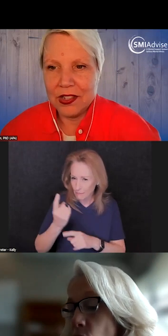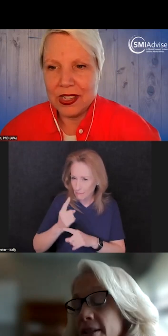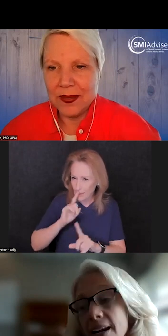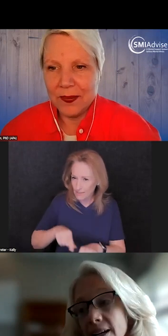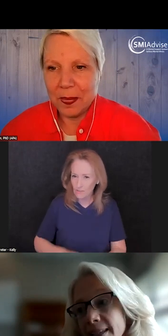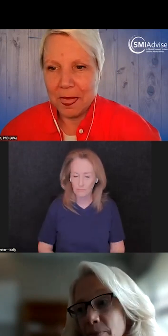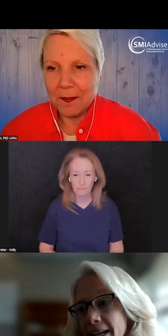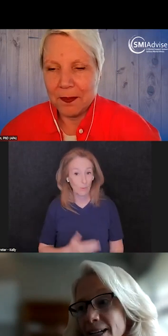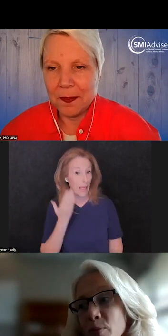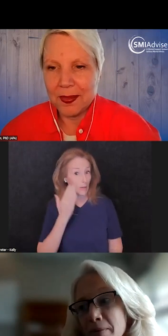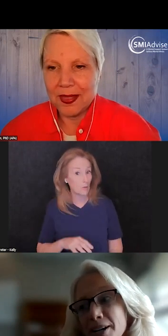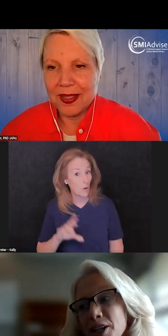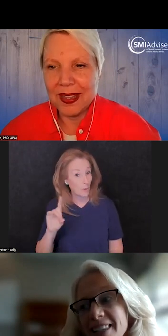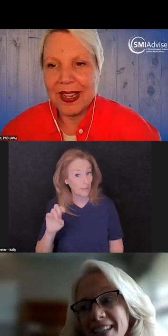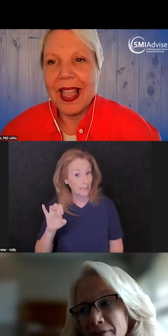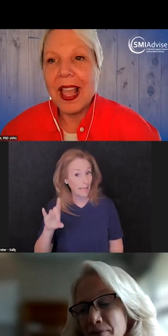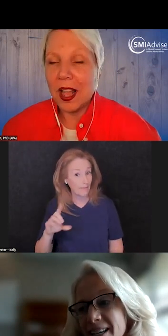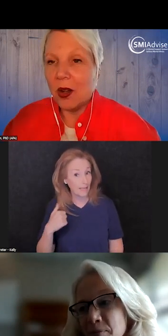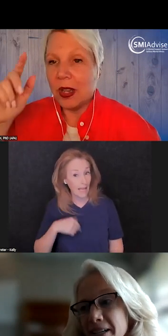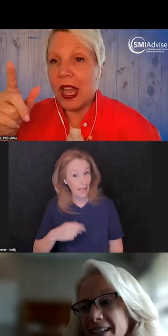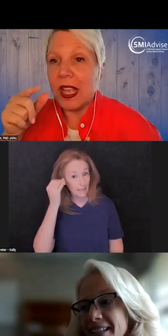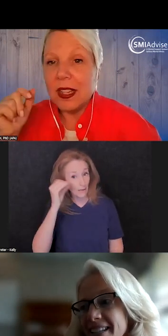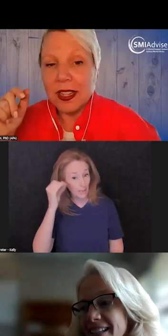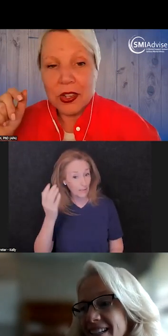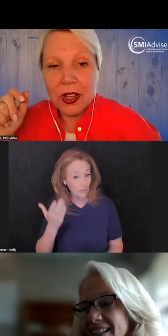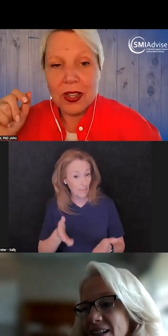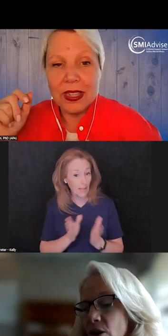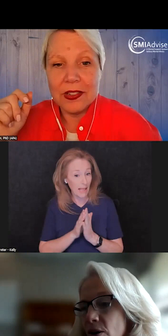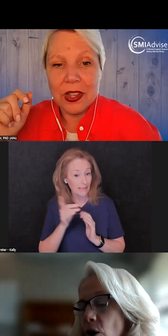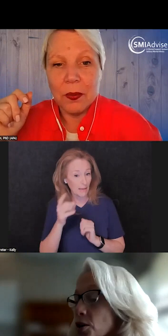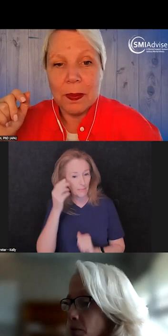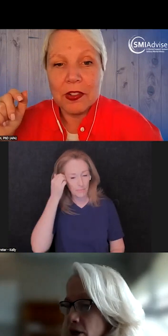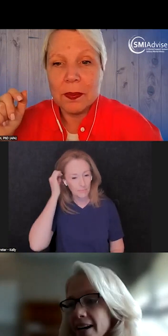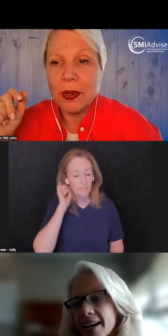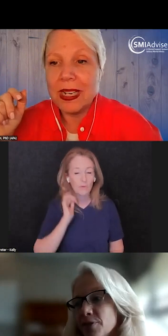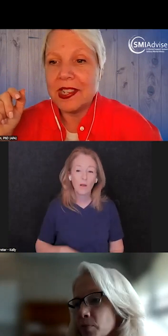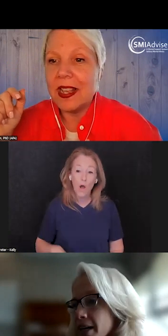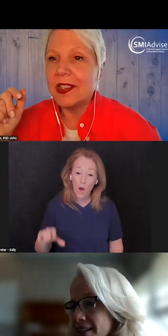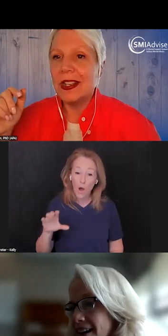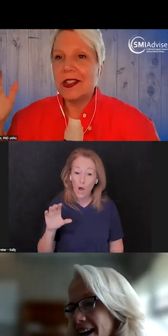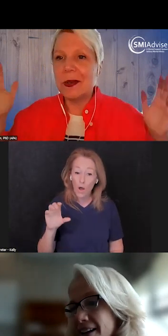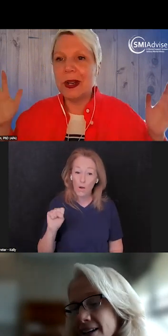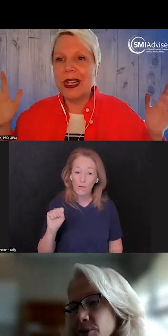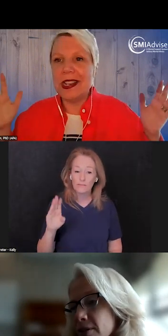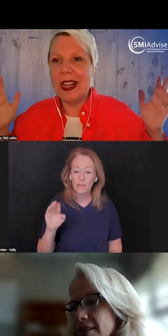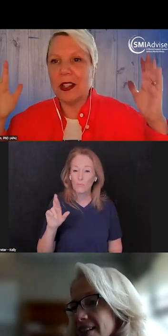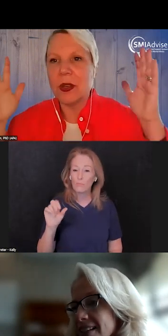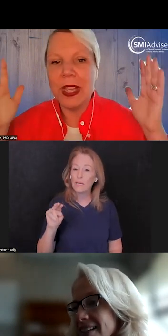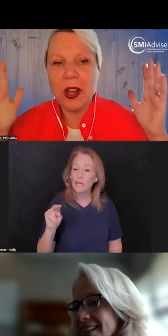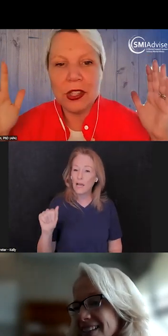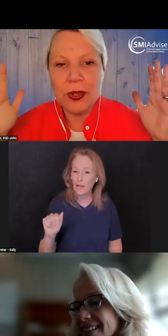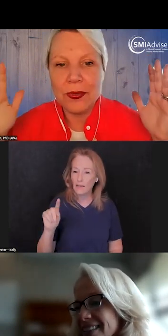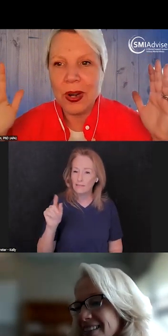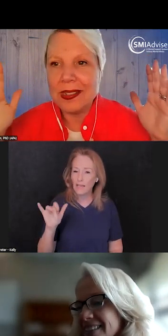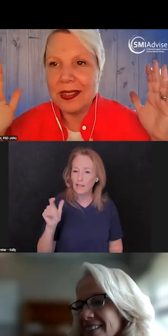I don't know. Well, David has an opinion, so maybe I should ask David what his opinion is. Okay, or what Sabrina, about Sabrina? Sabrina's on, Sabrina Taylor, can